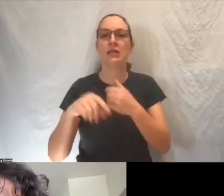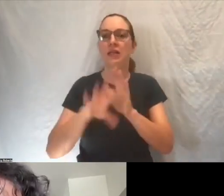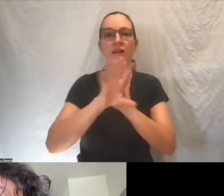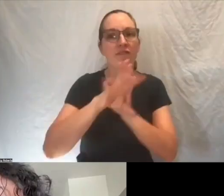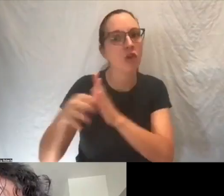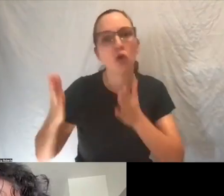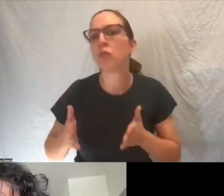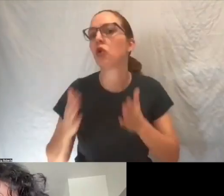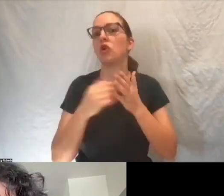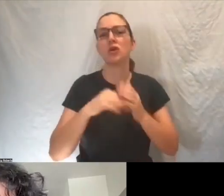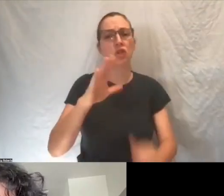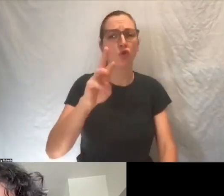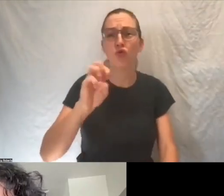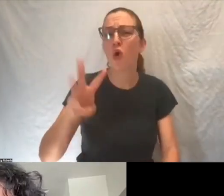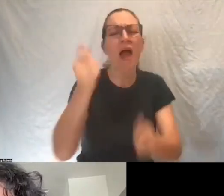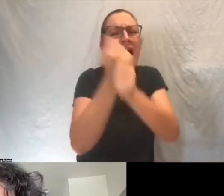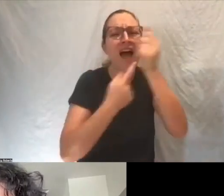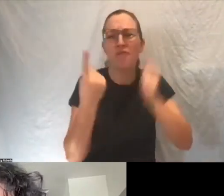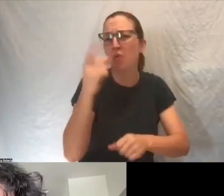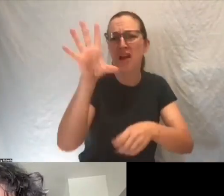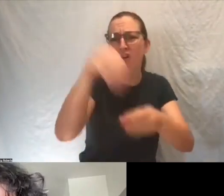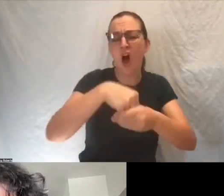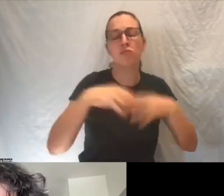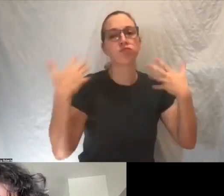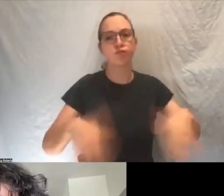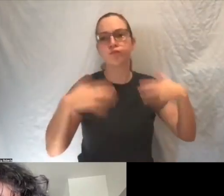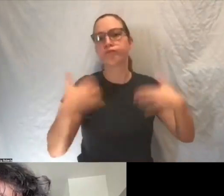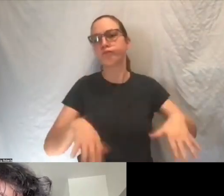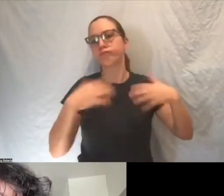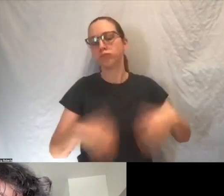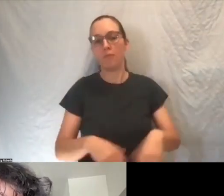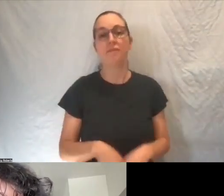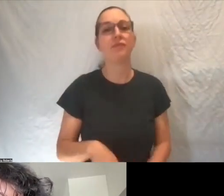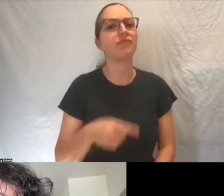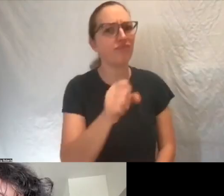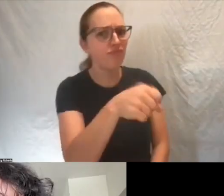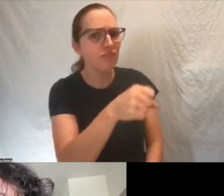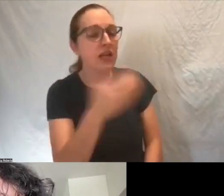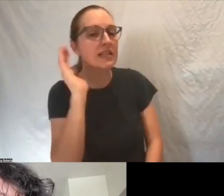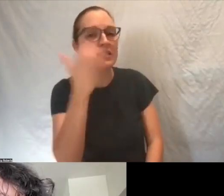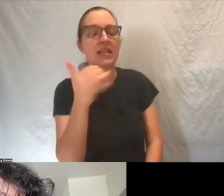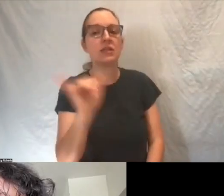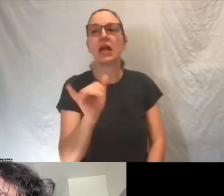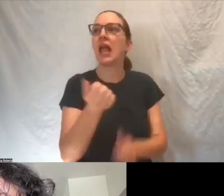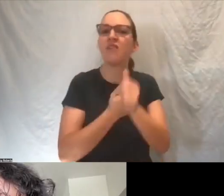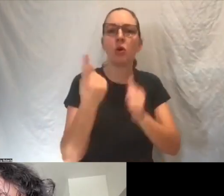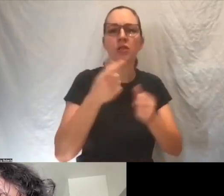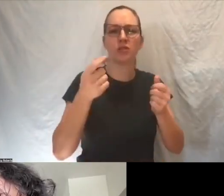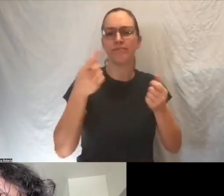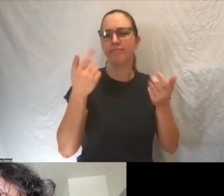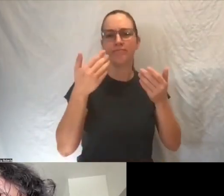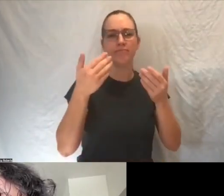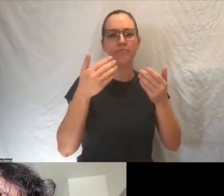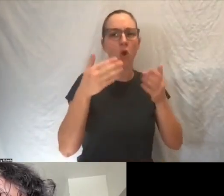it truly. Well, it seemed too that the everybody on the set was so open. Like if it, I mentioned